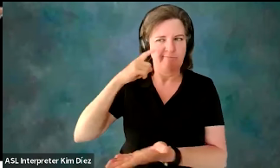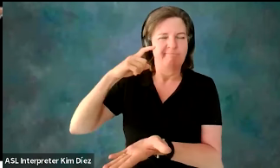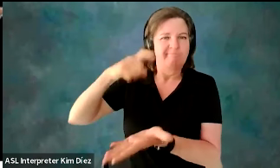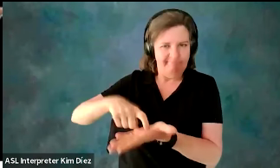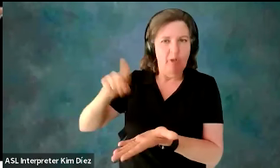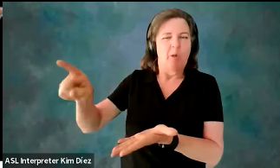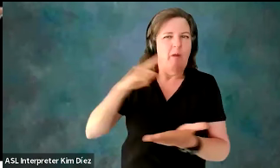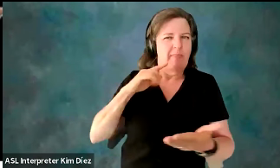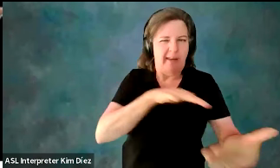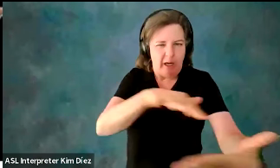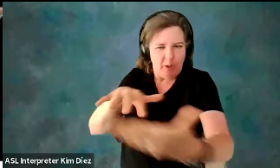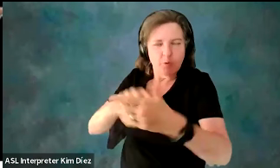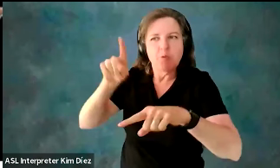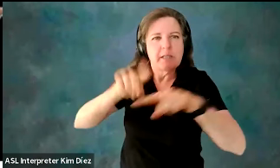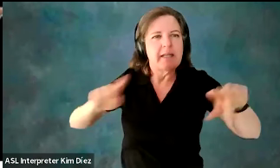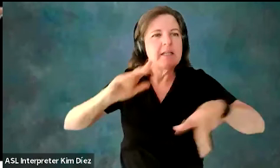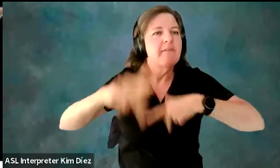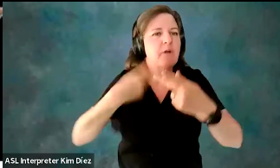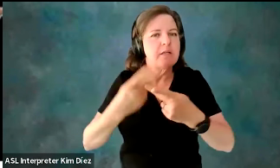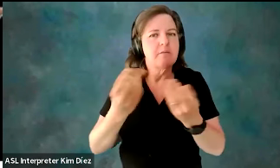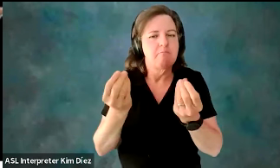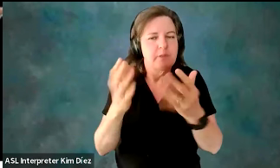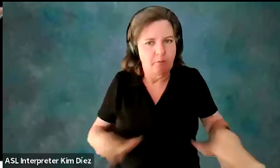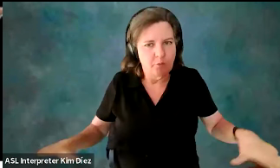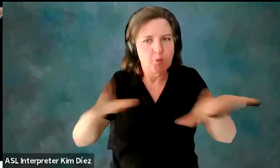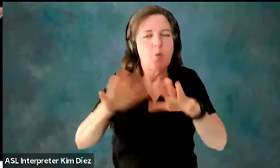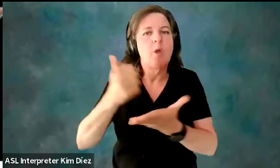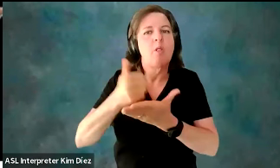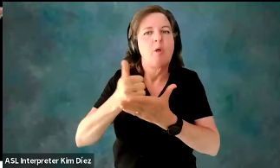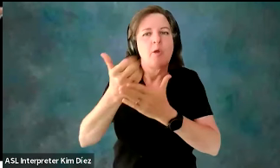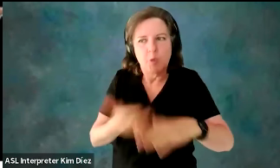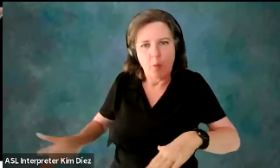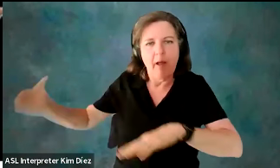soil so that we could improve